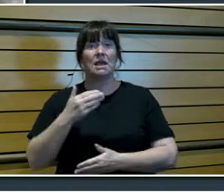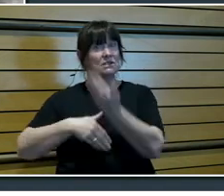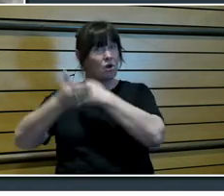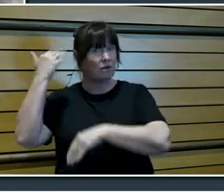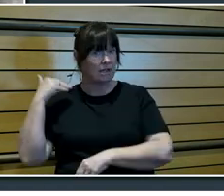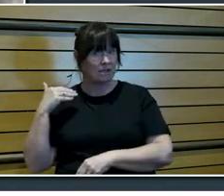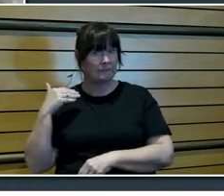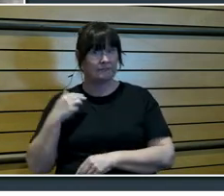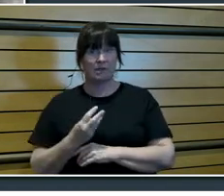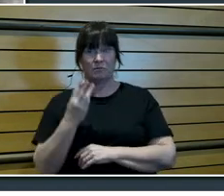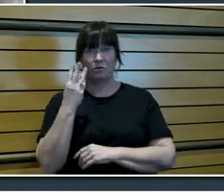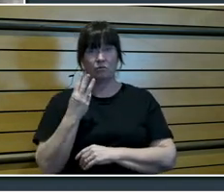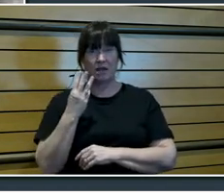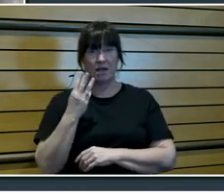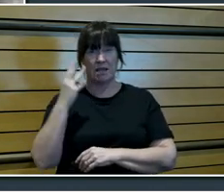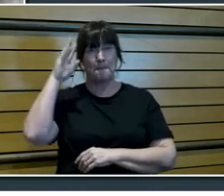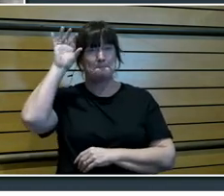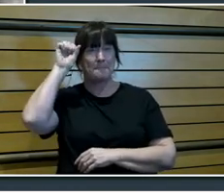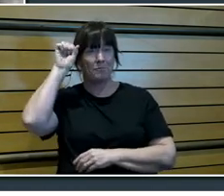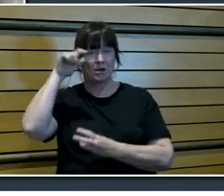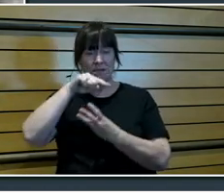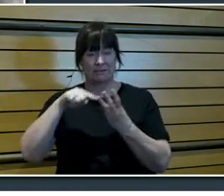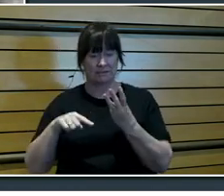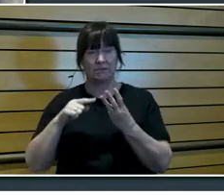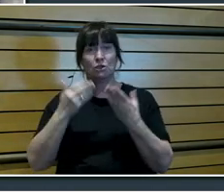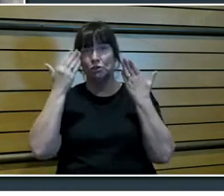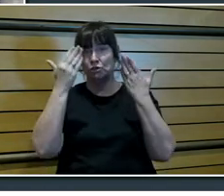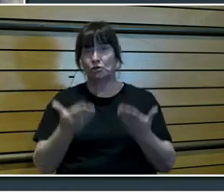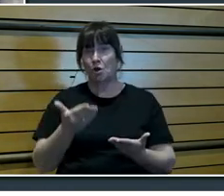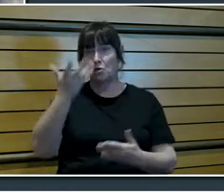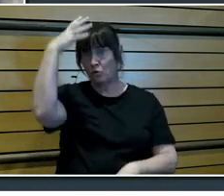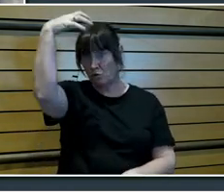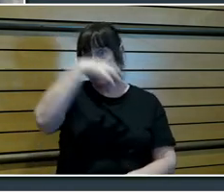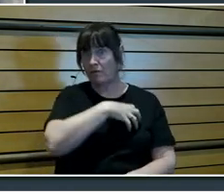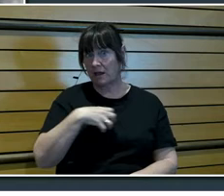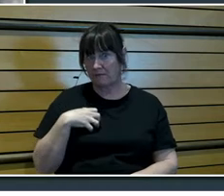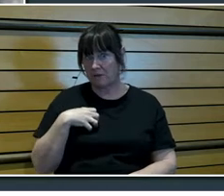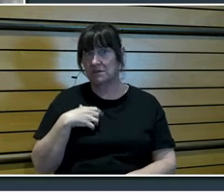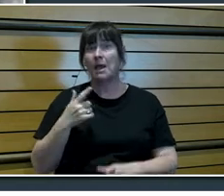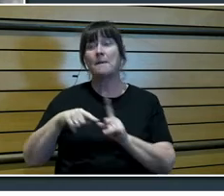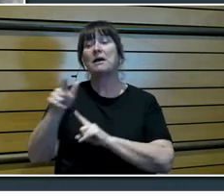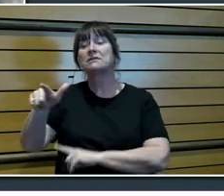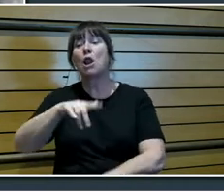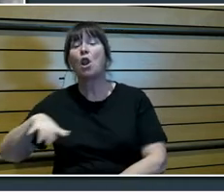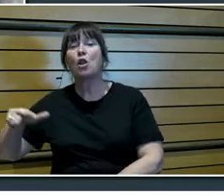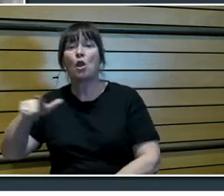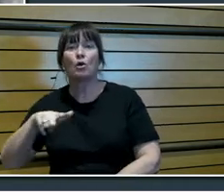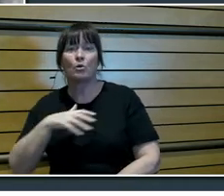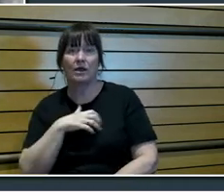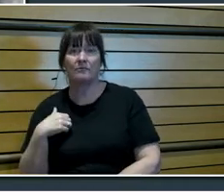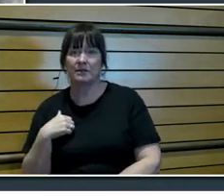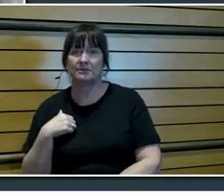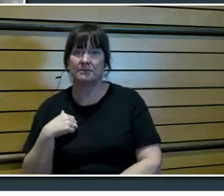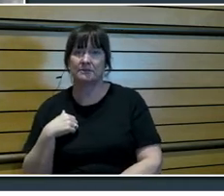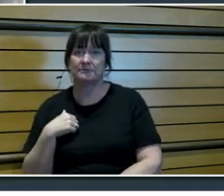Historically, three recollections illustrate that the Crown's local government in Napier has abysmally